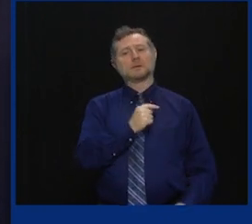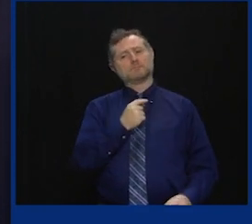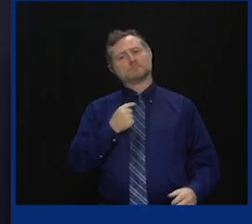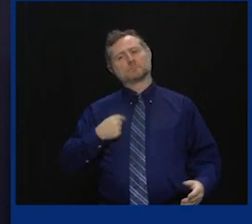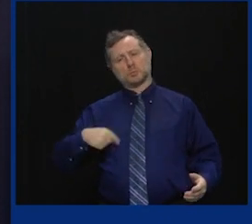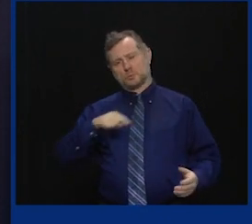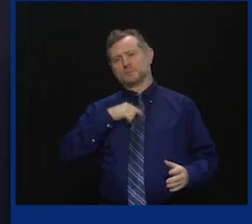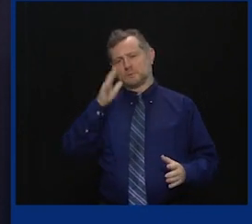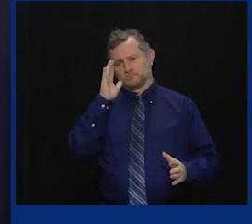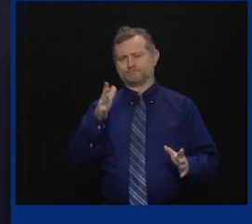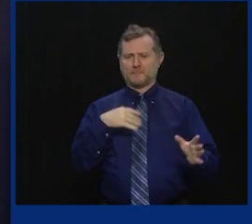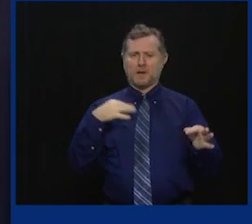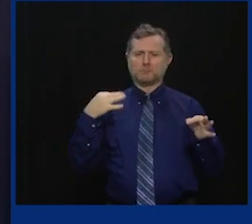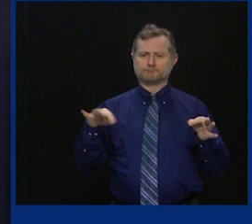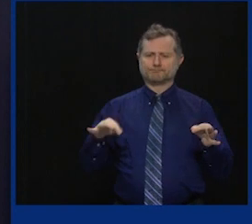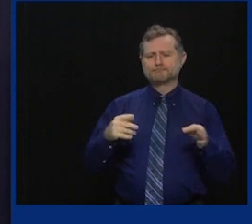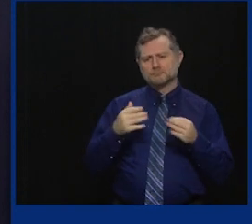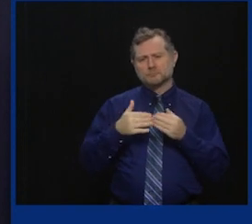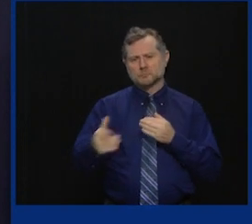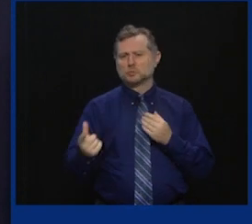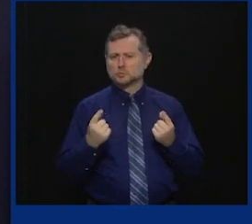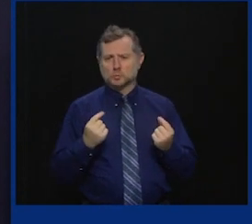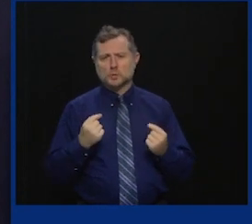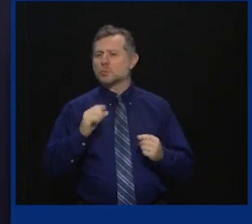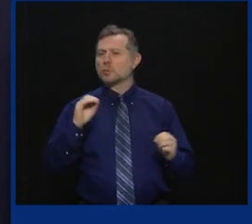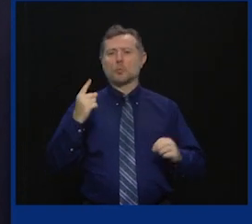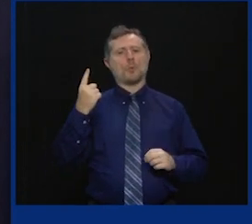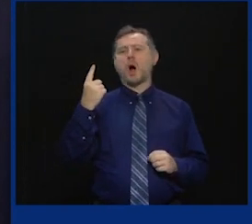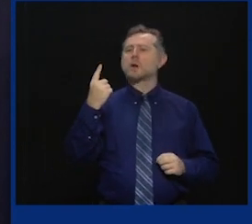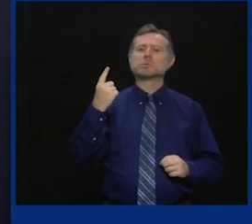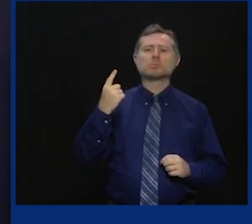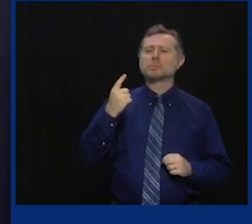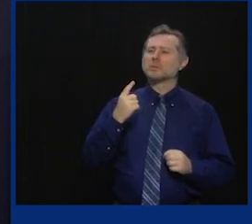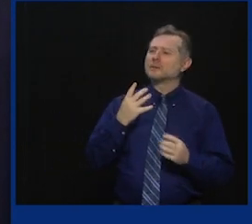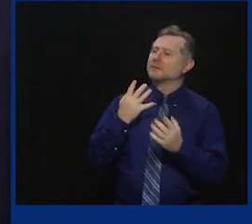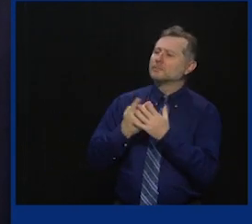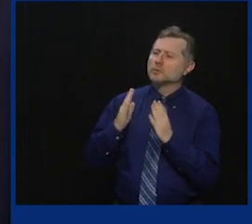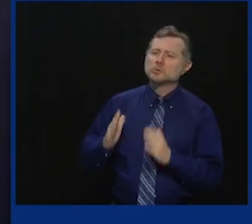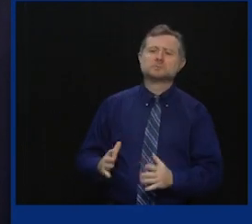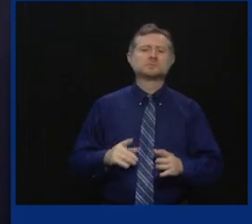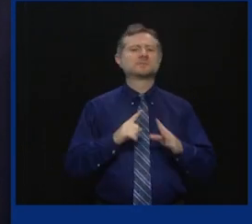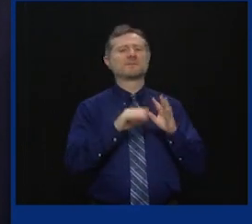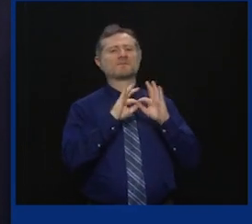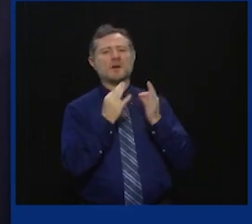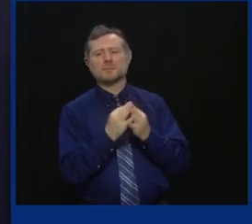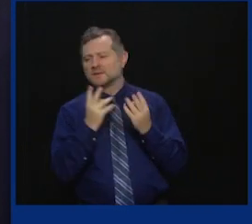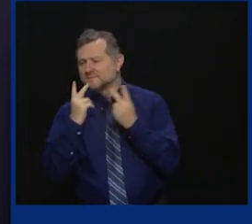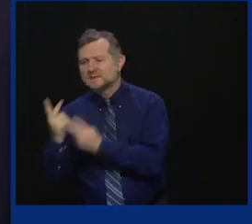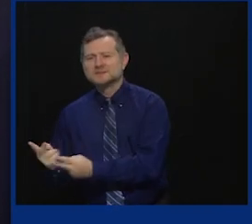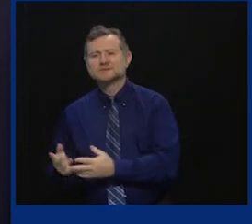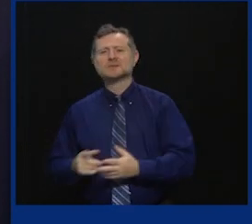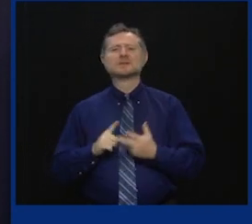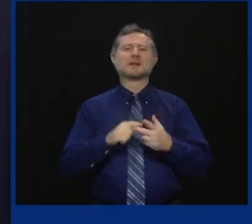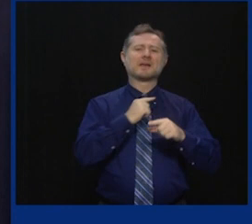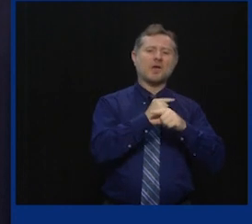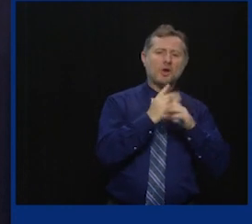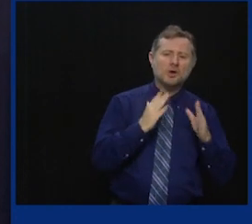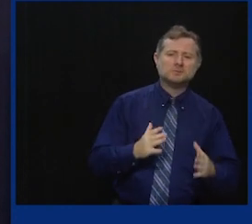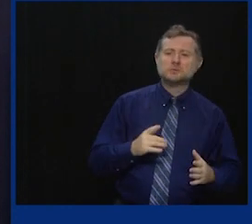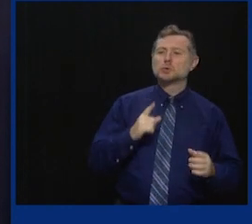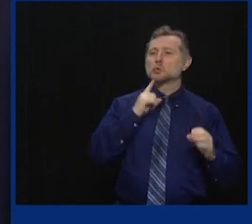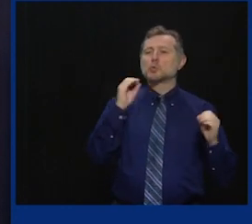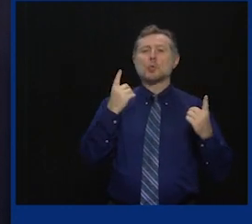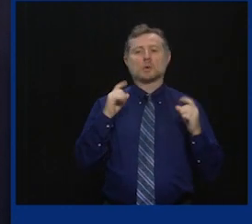because no one, no inmate, no corrections officer, no family members who visit should have to witness the reality of Rikers as it exists